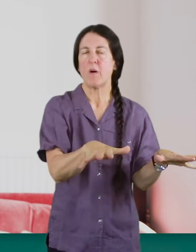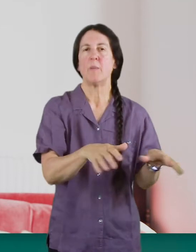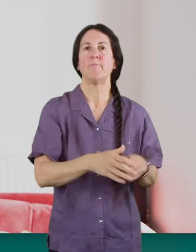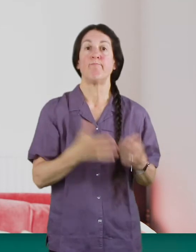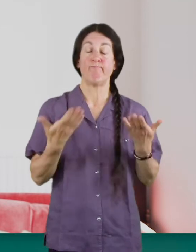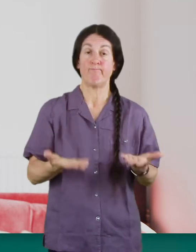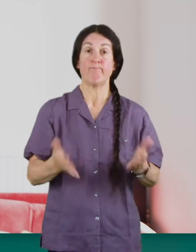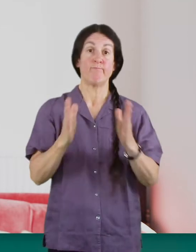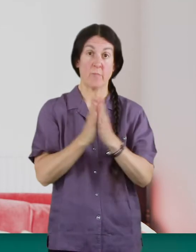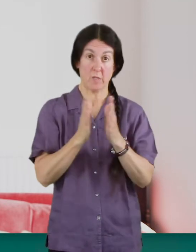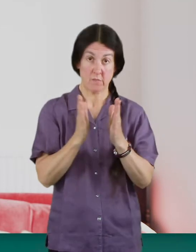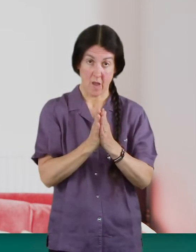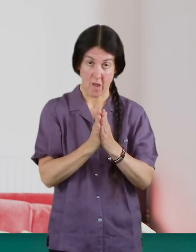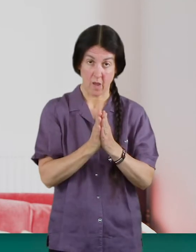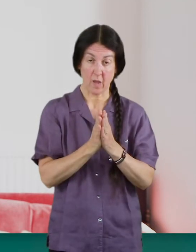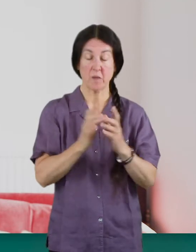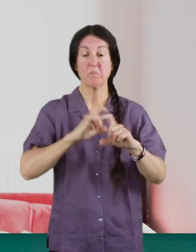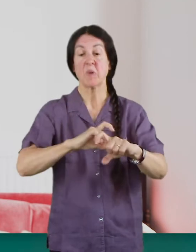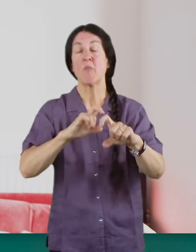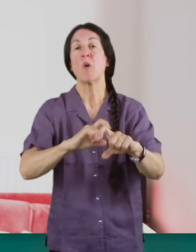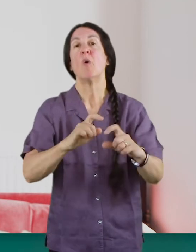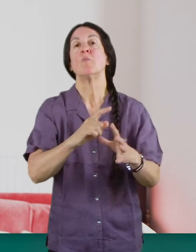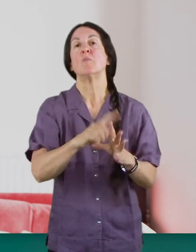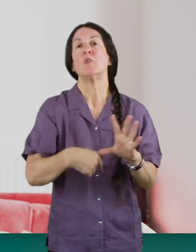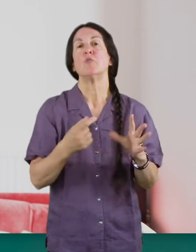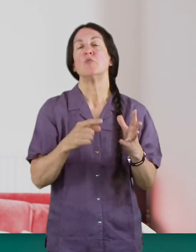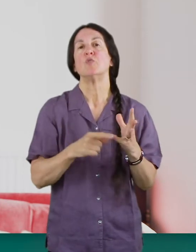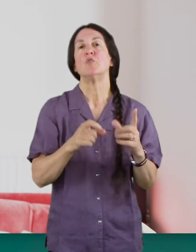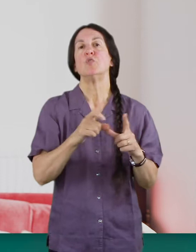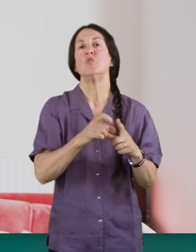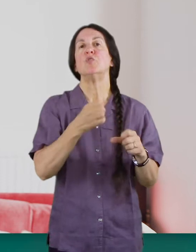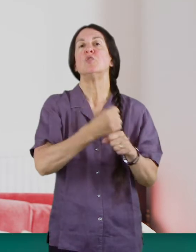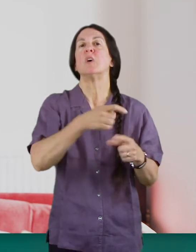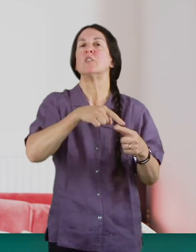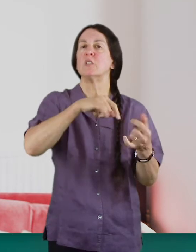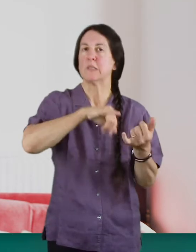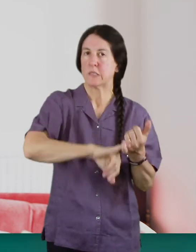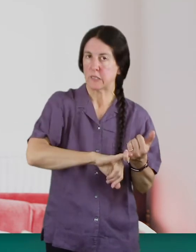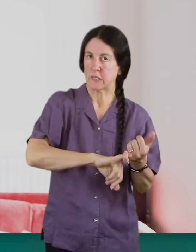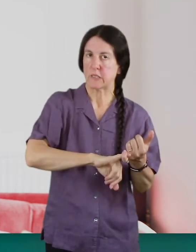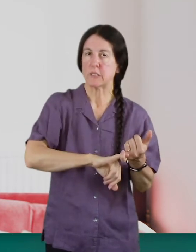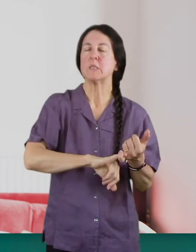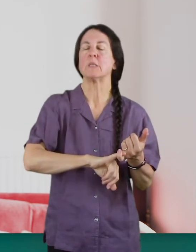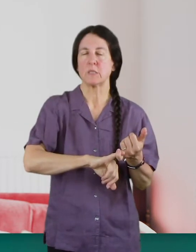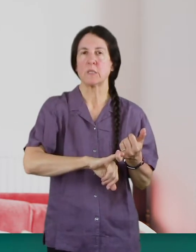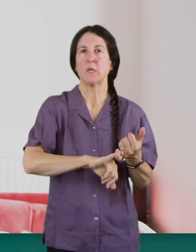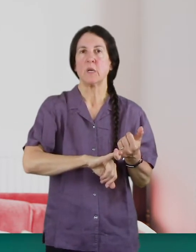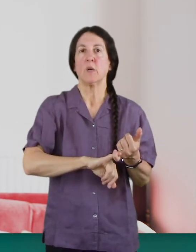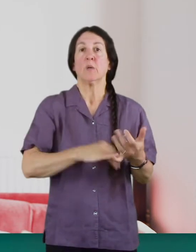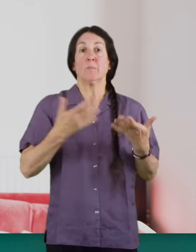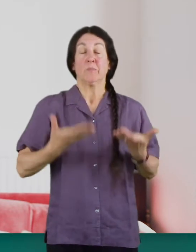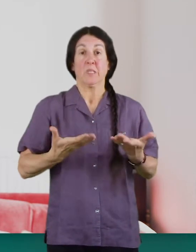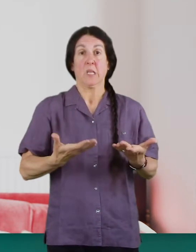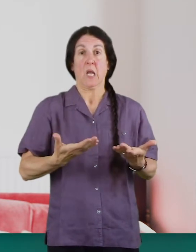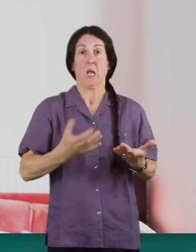in Judges. And what I'd love to do is give you some time to go and read Judges 14 and 15. I'm